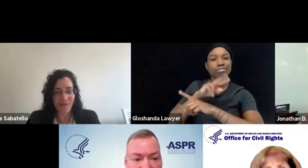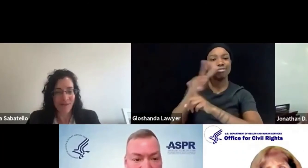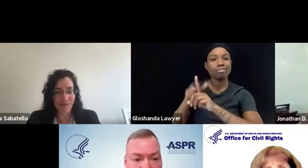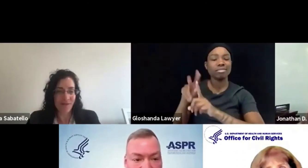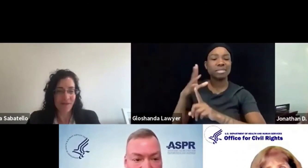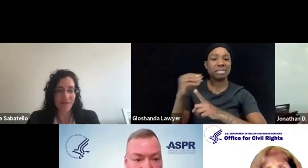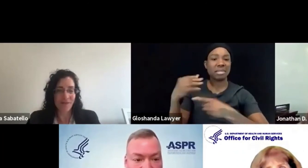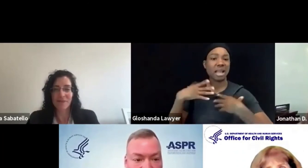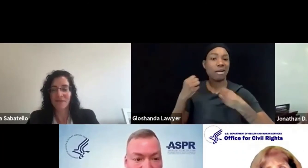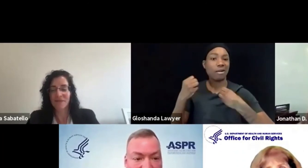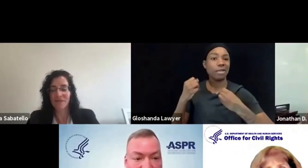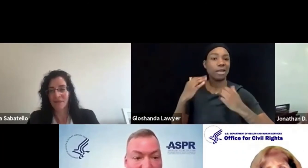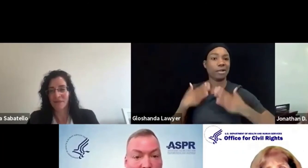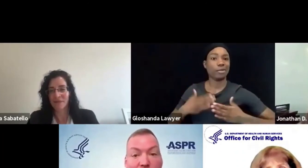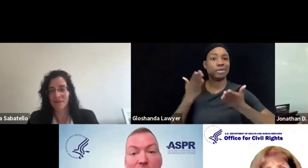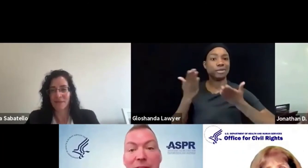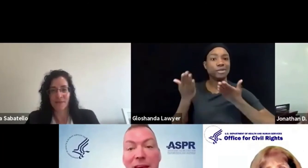floor.